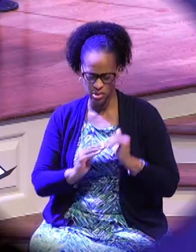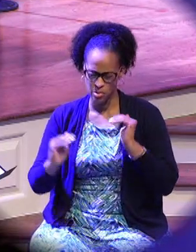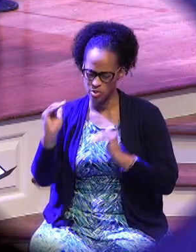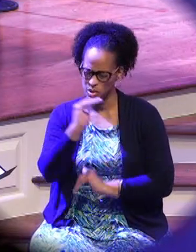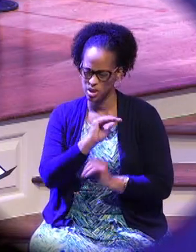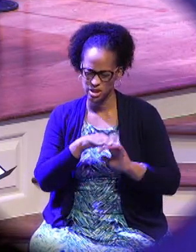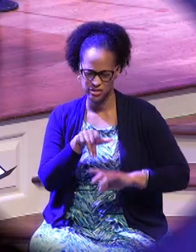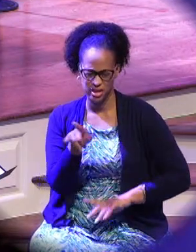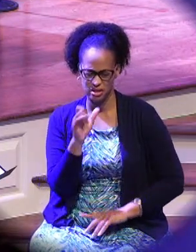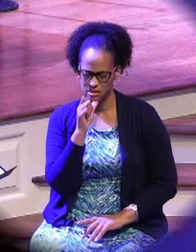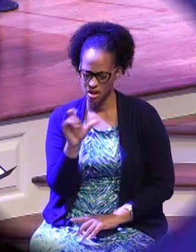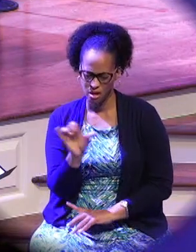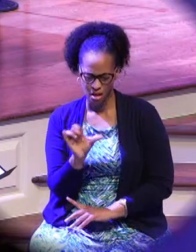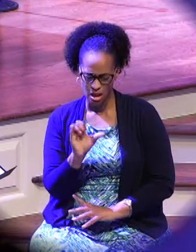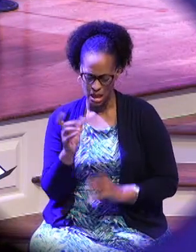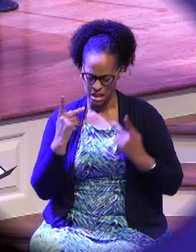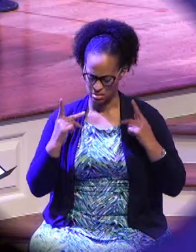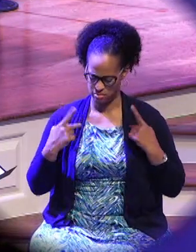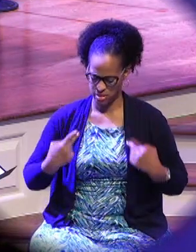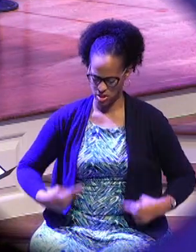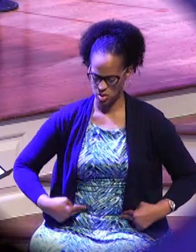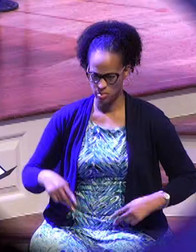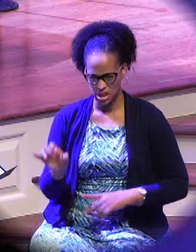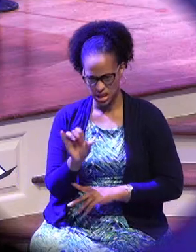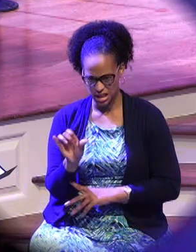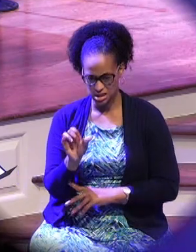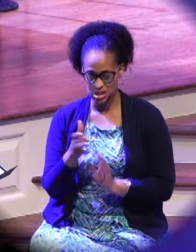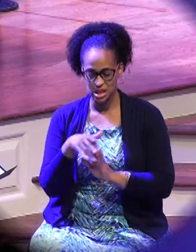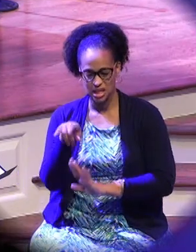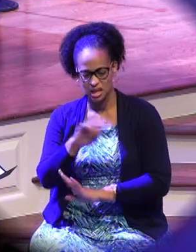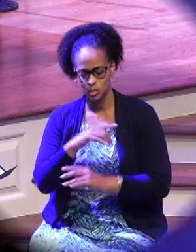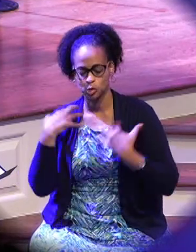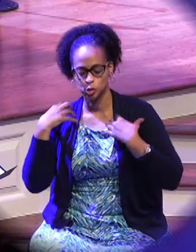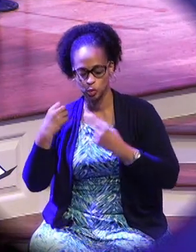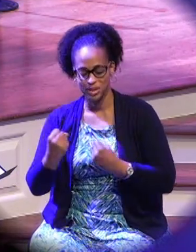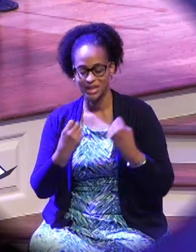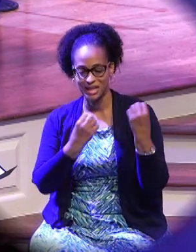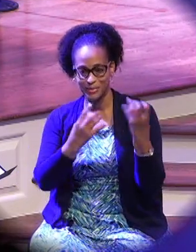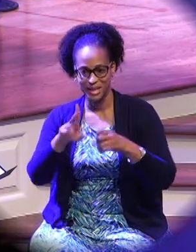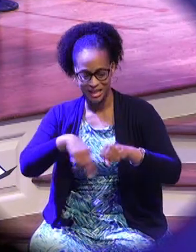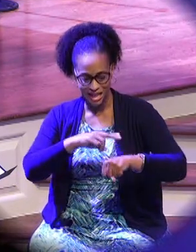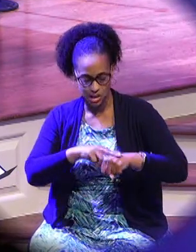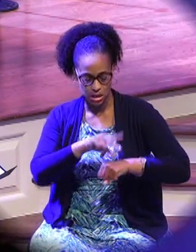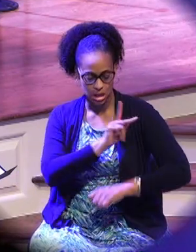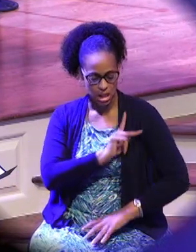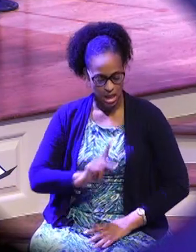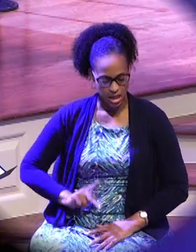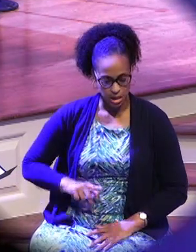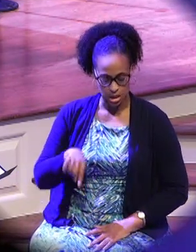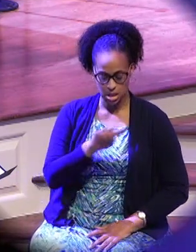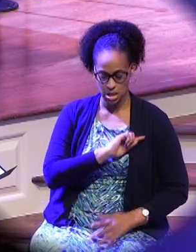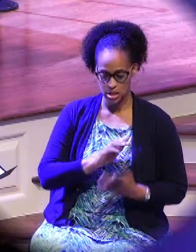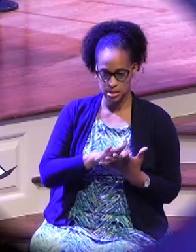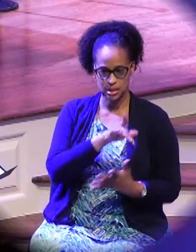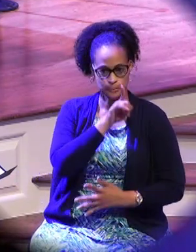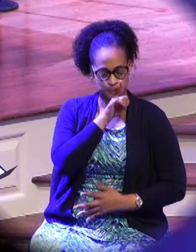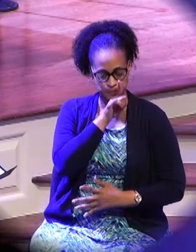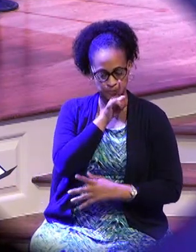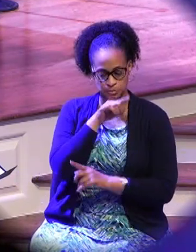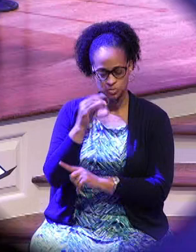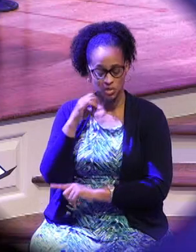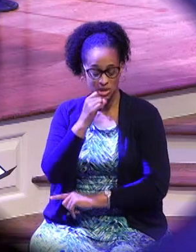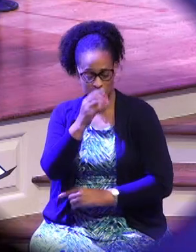human likeness. So he will sprinkle many nations, and kings will shut their mouths because of him. For what they were not